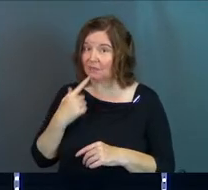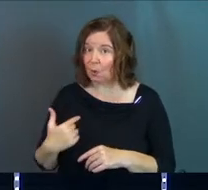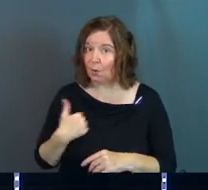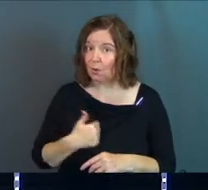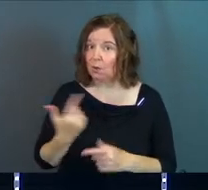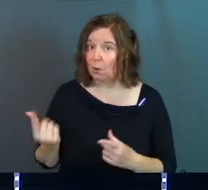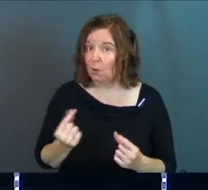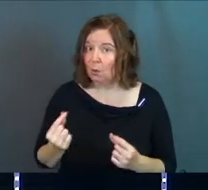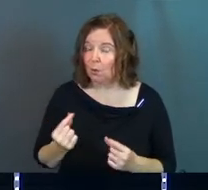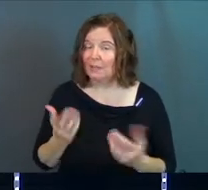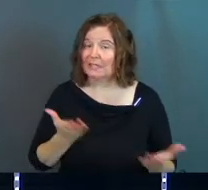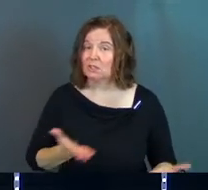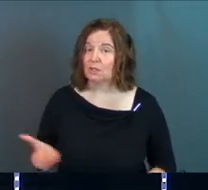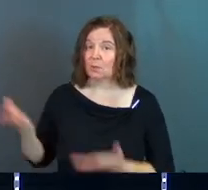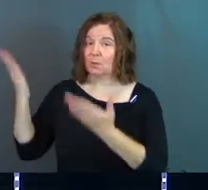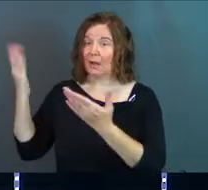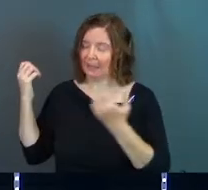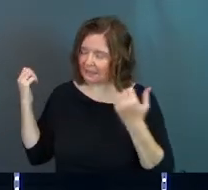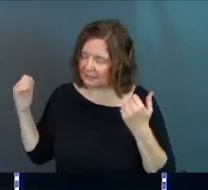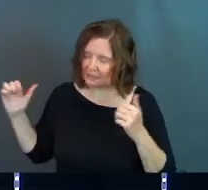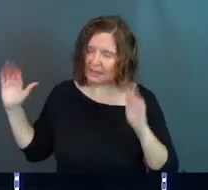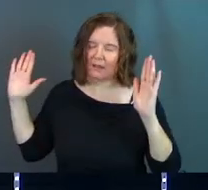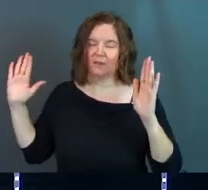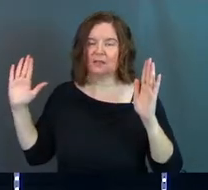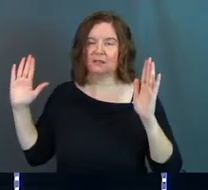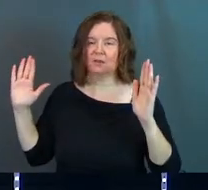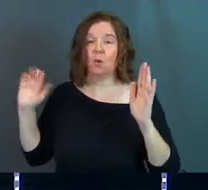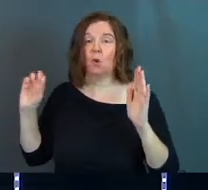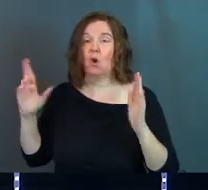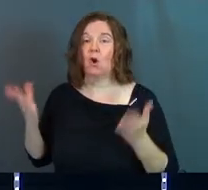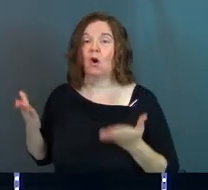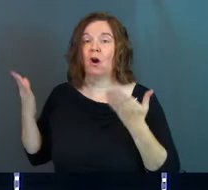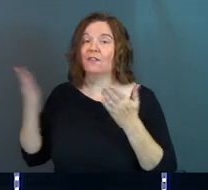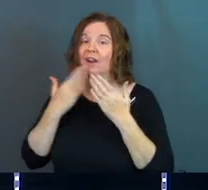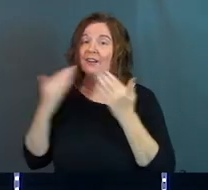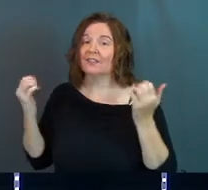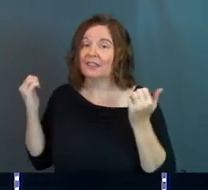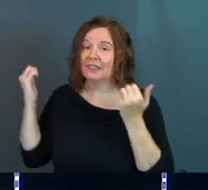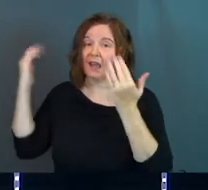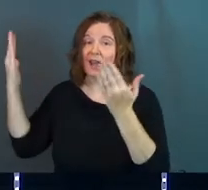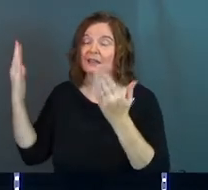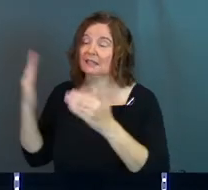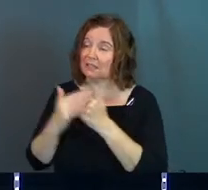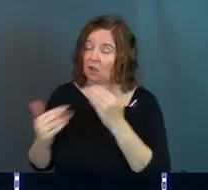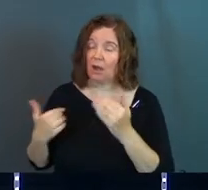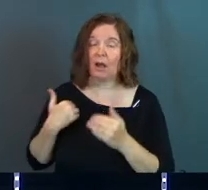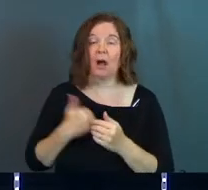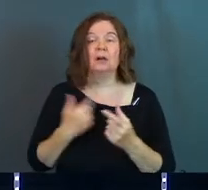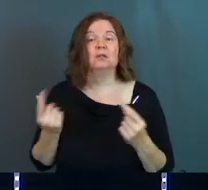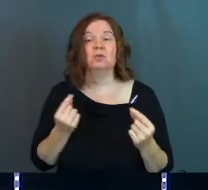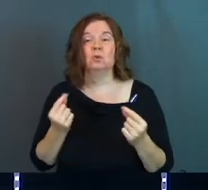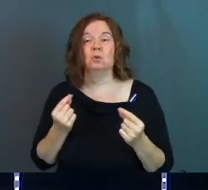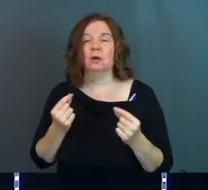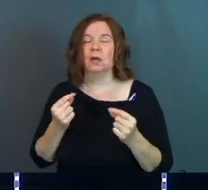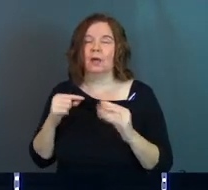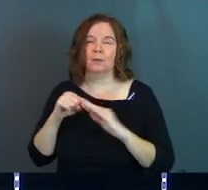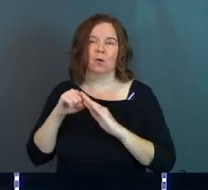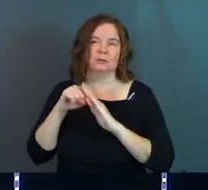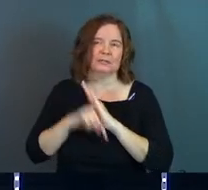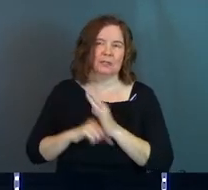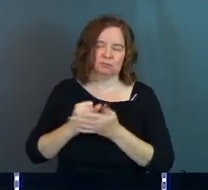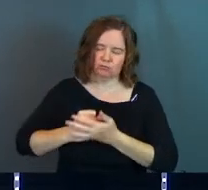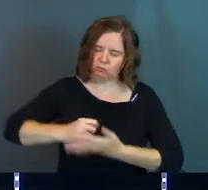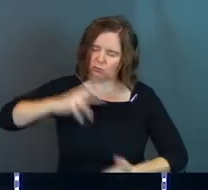to, to bring this sacrifice or offering of thanks, he's calling us to a much